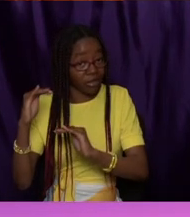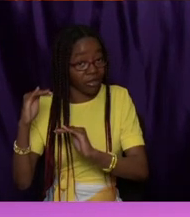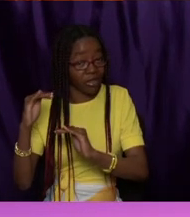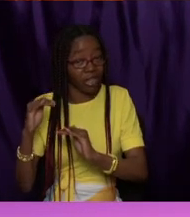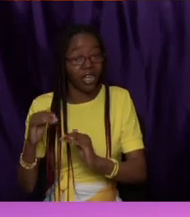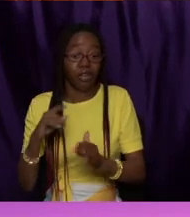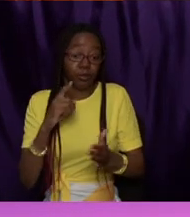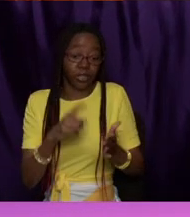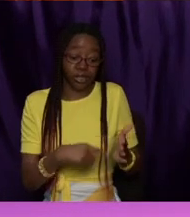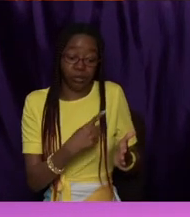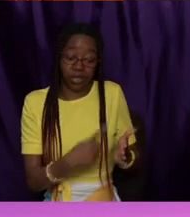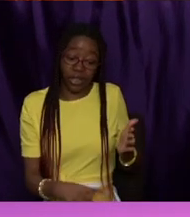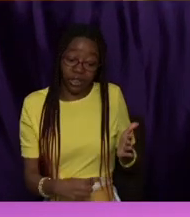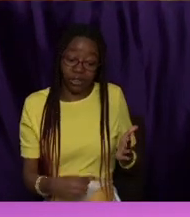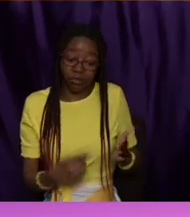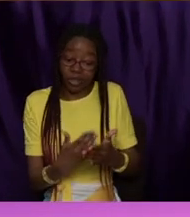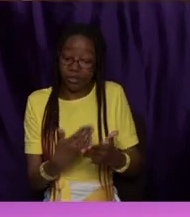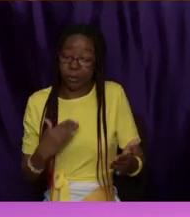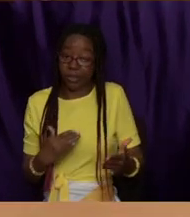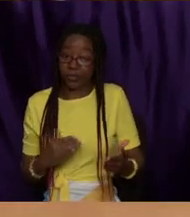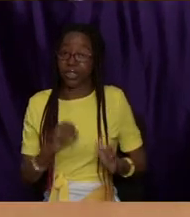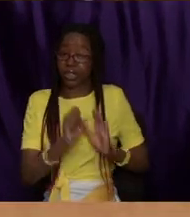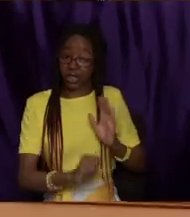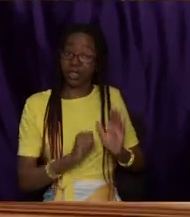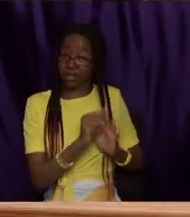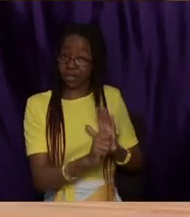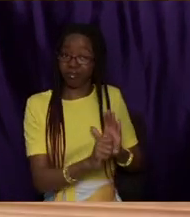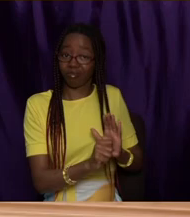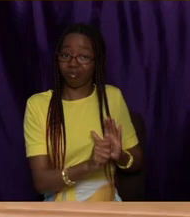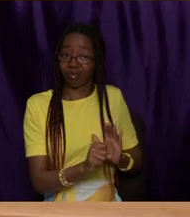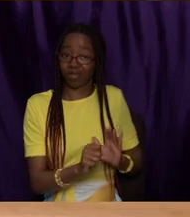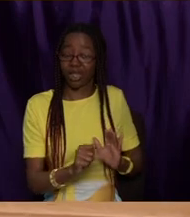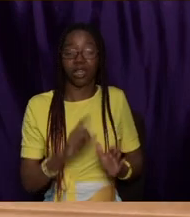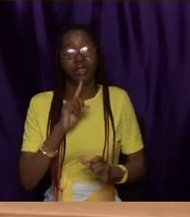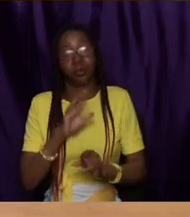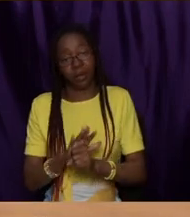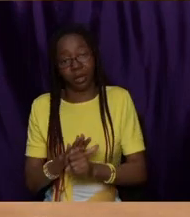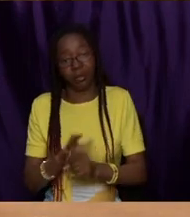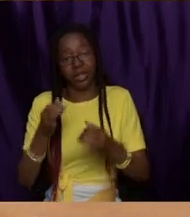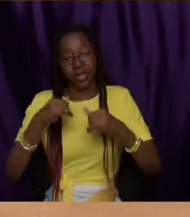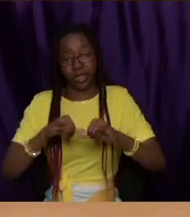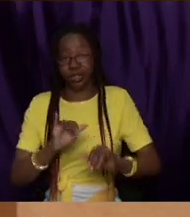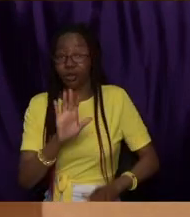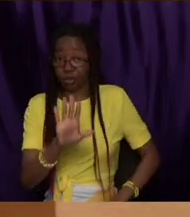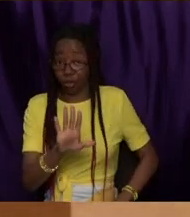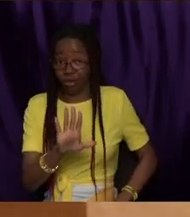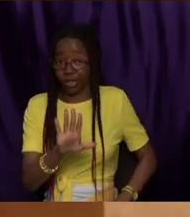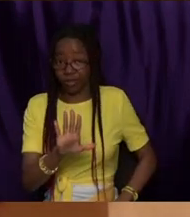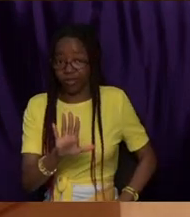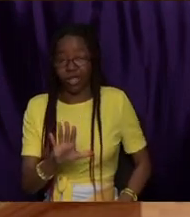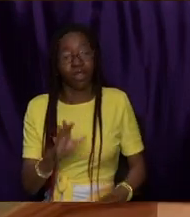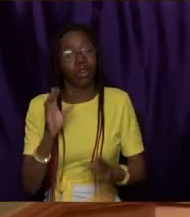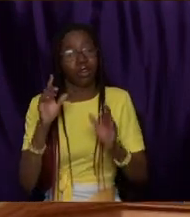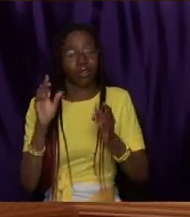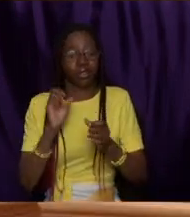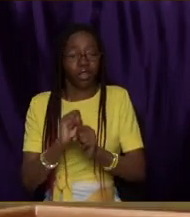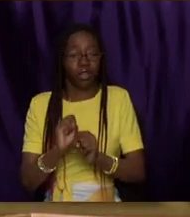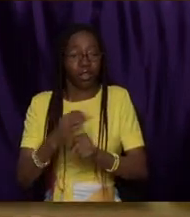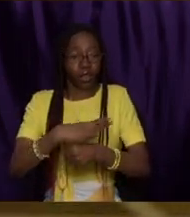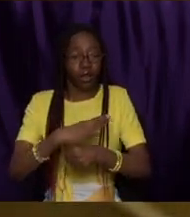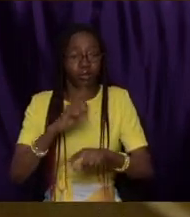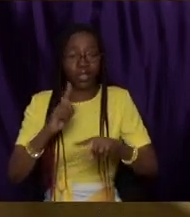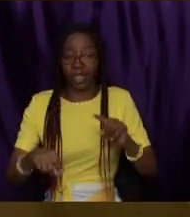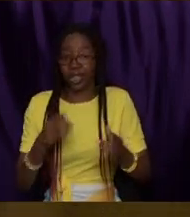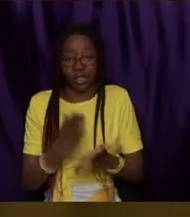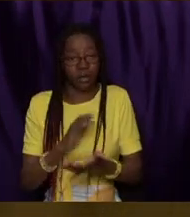the termination of a previous season. He says, but the promise is still your promise. He says, COVID can't stop the